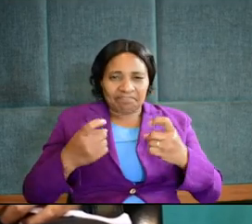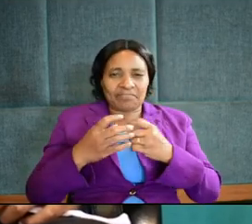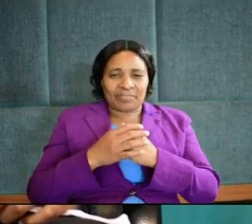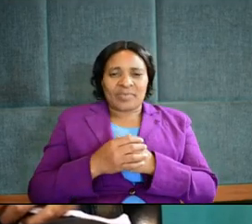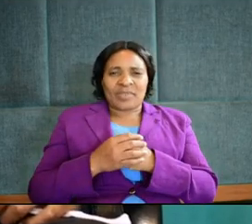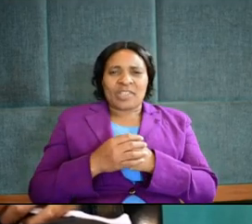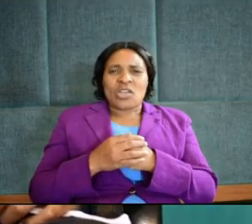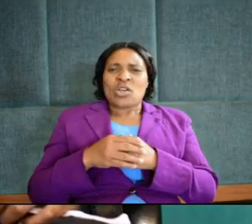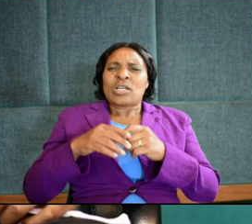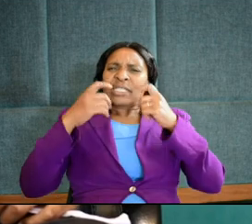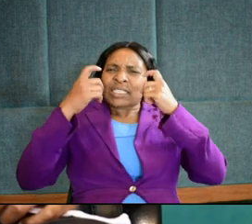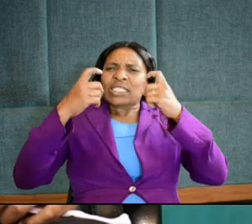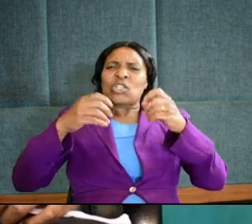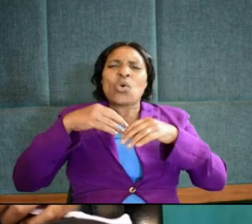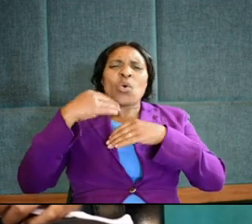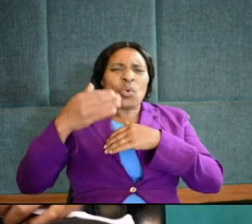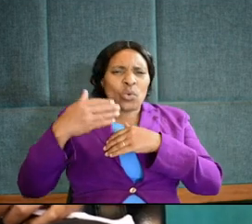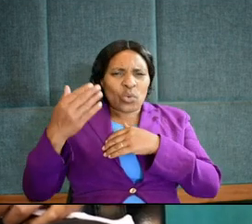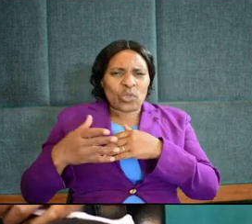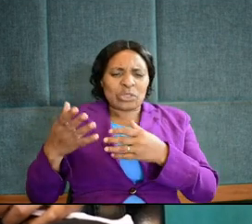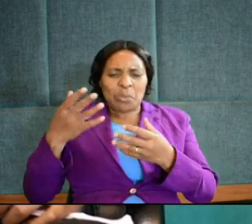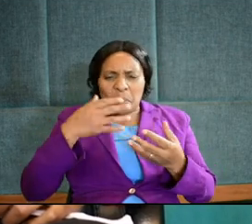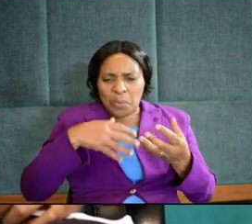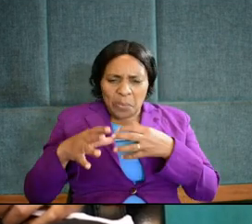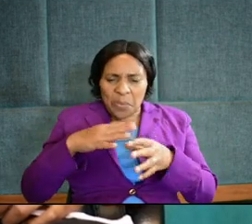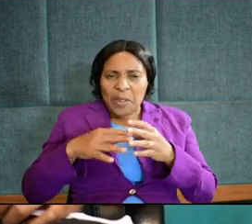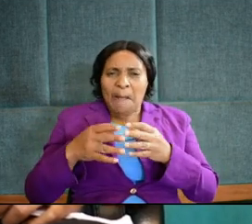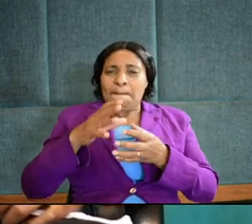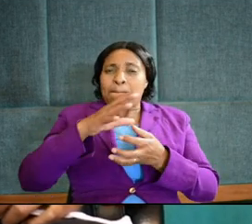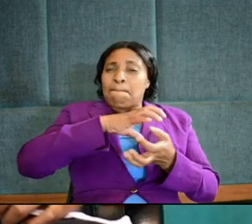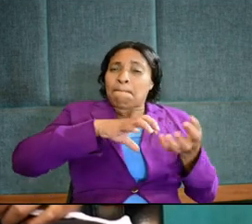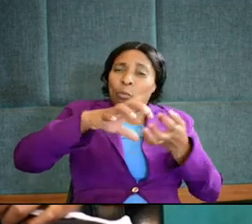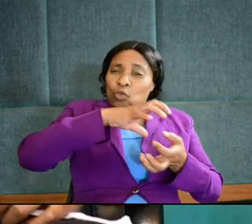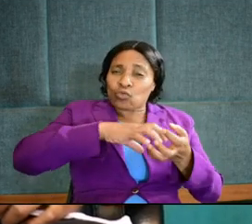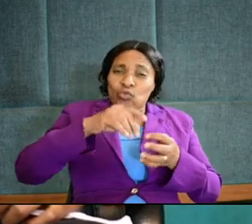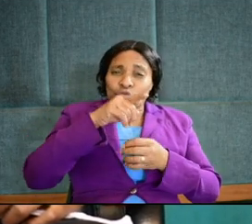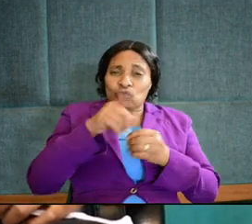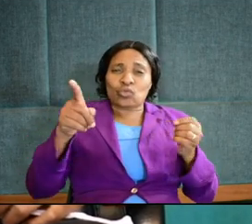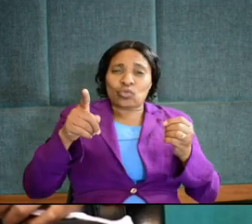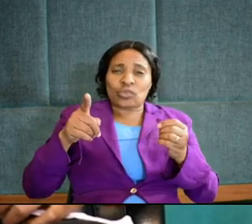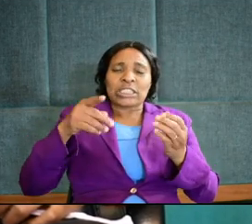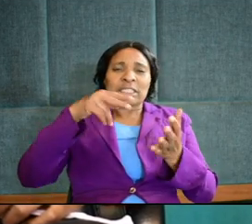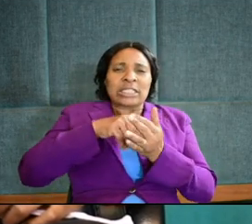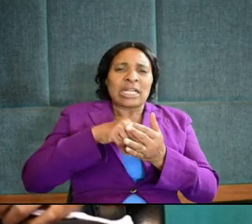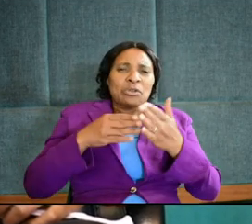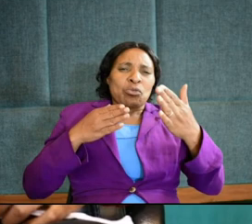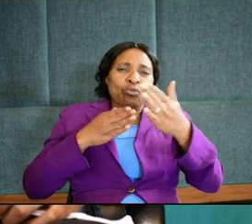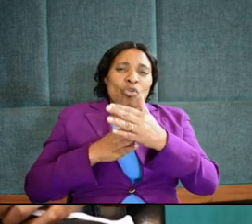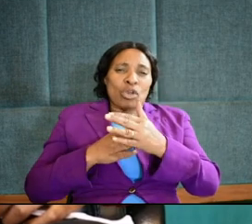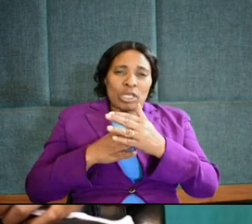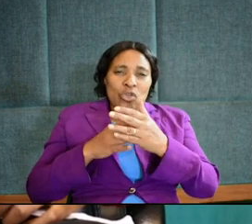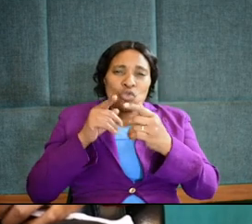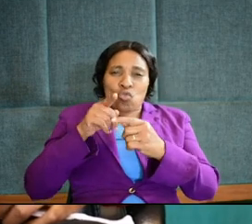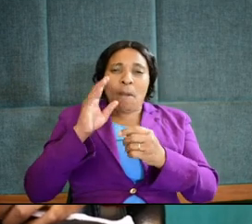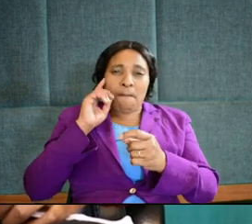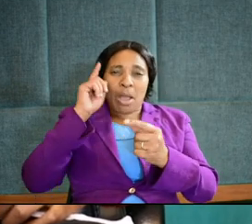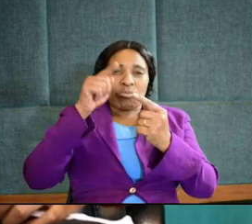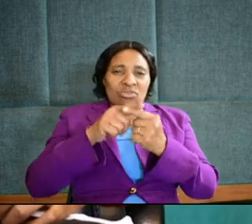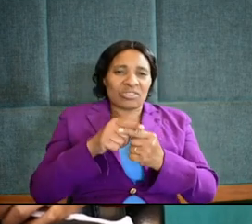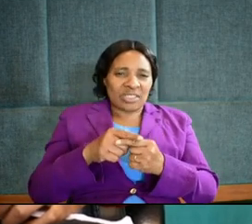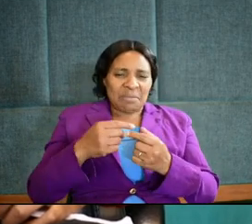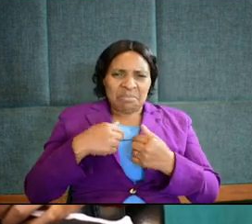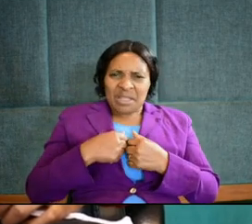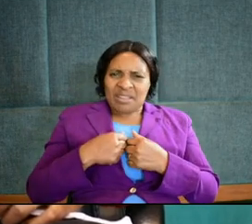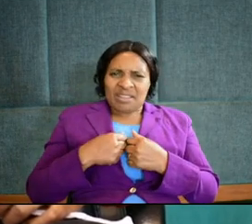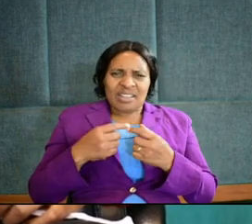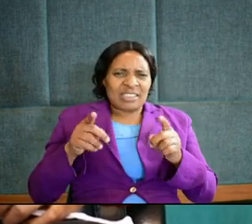always compromise you. Sin will always stand in the way of your blessing and of purpose. I'd like to think of sin as